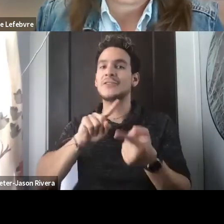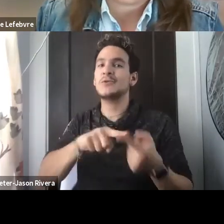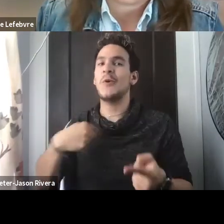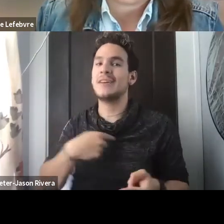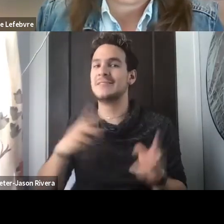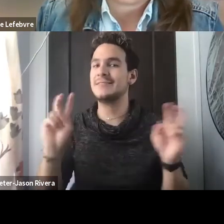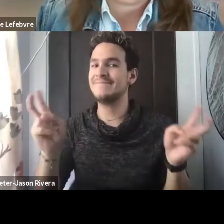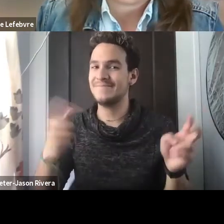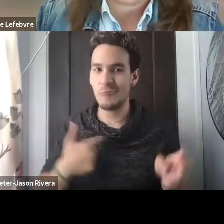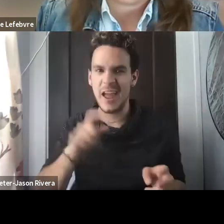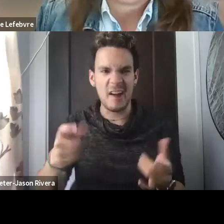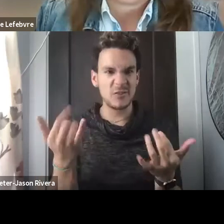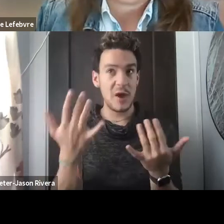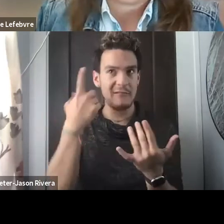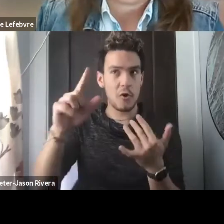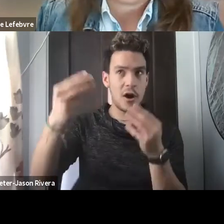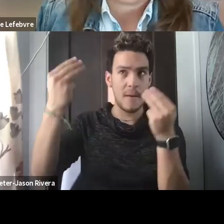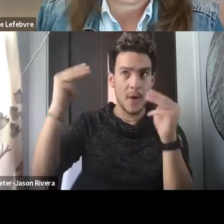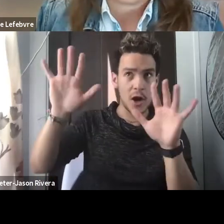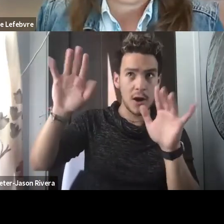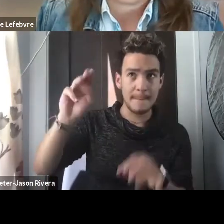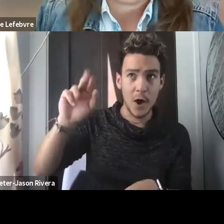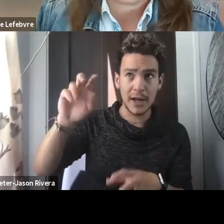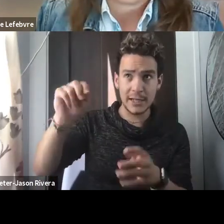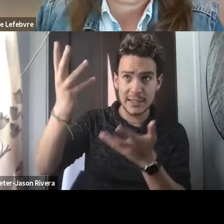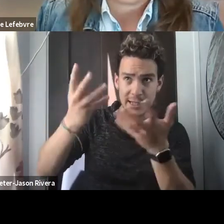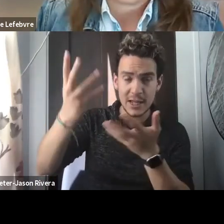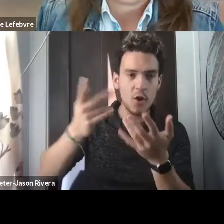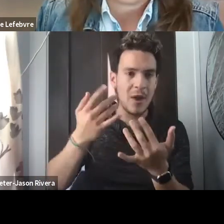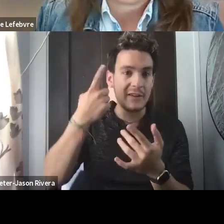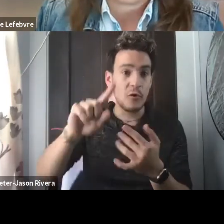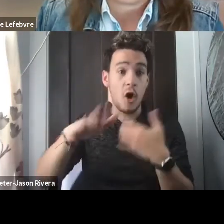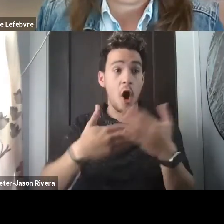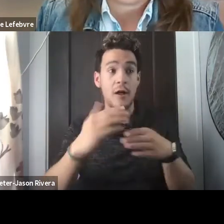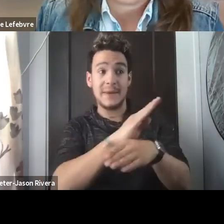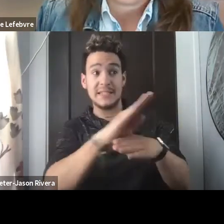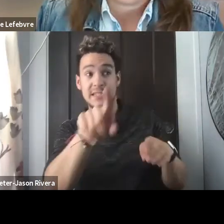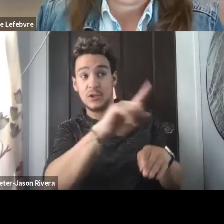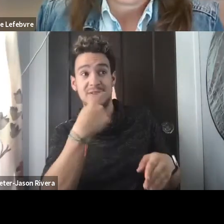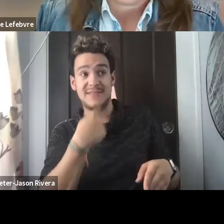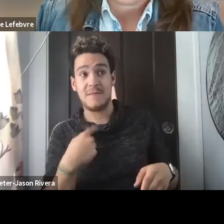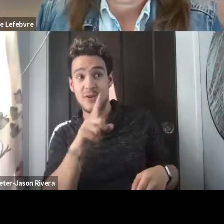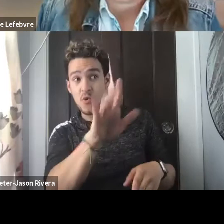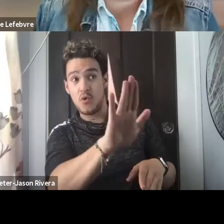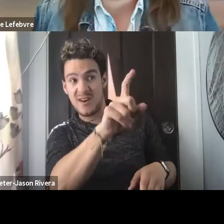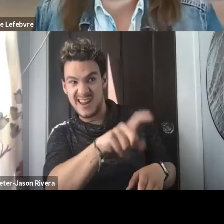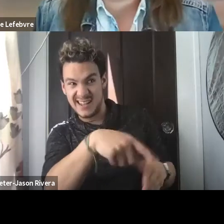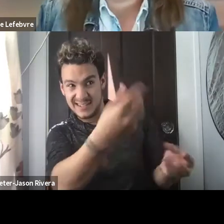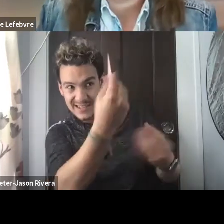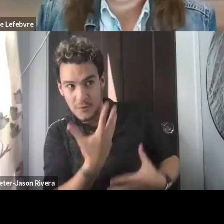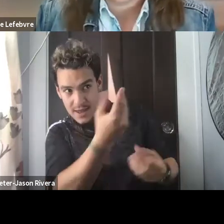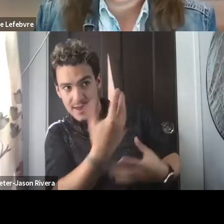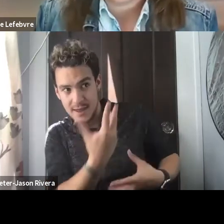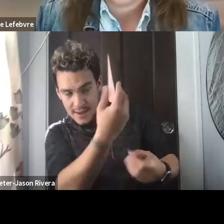have to do. We're going to have to be reliant on these employers to tell us what their needs are going to be. So it's going to be very